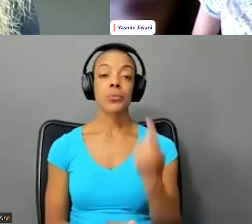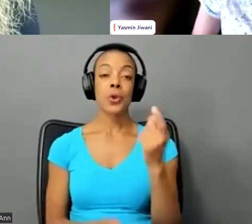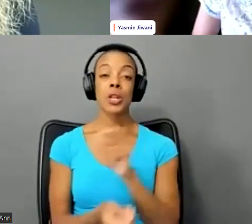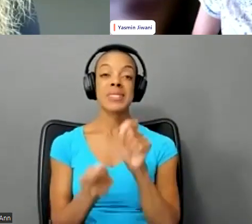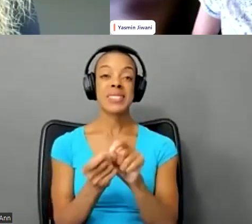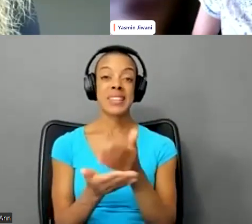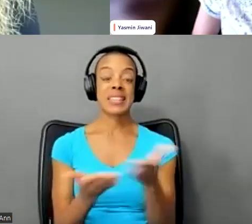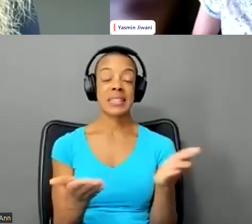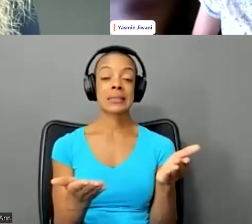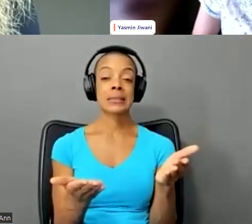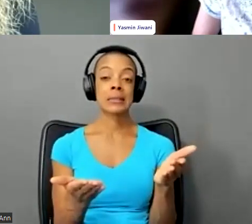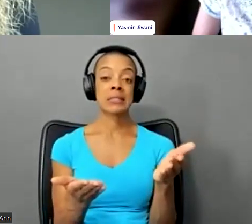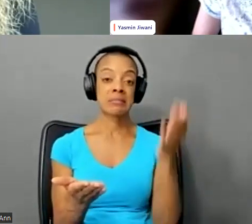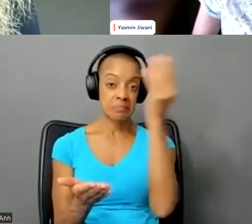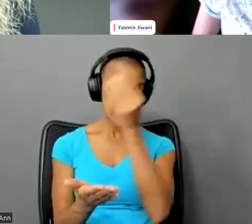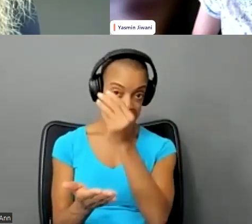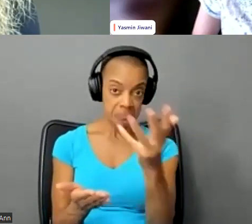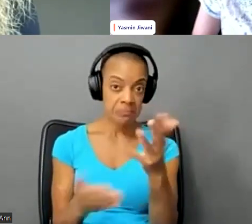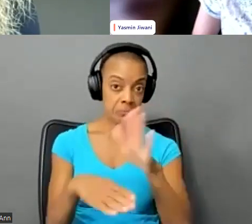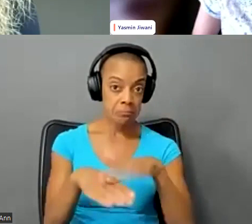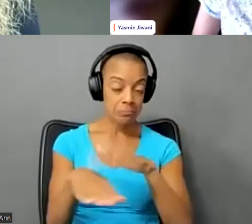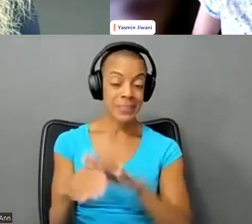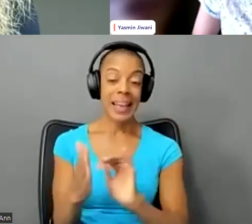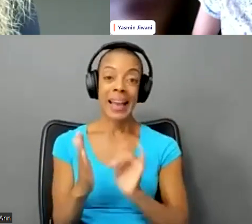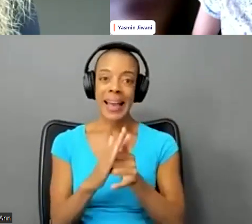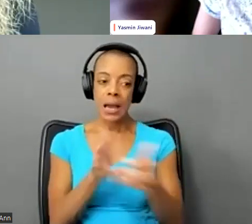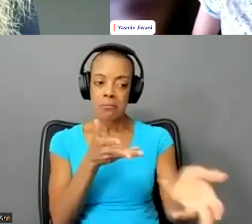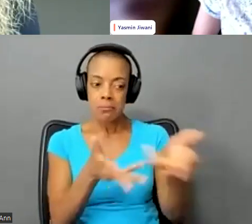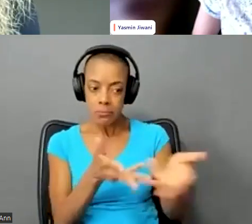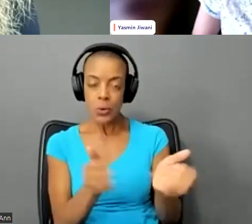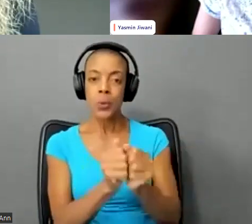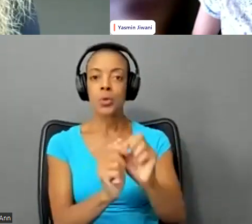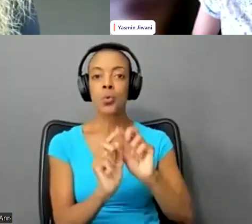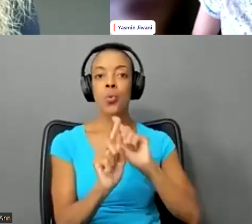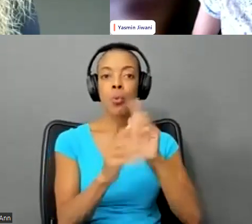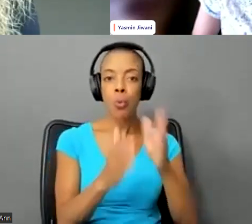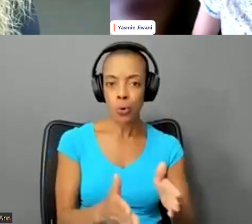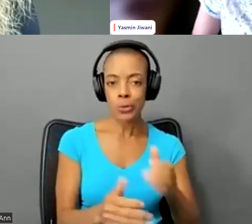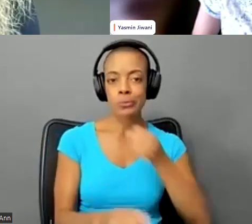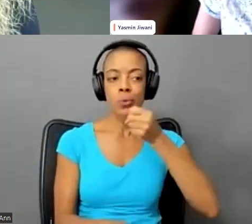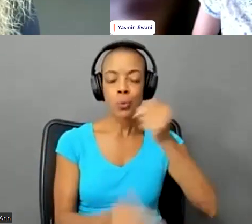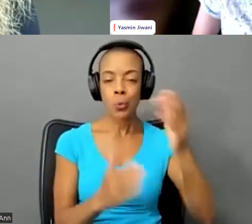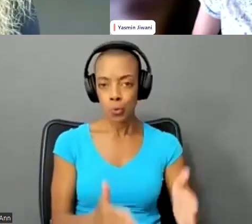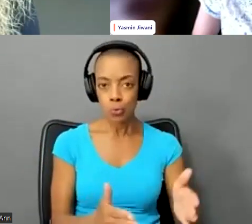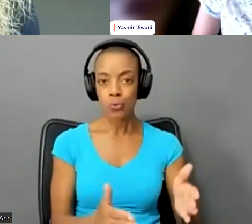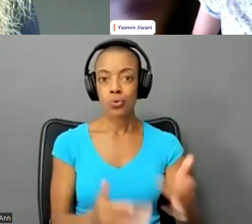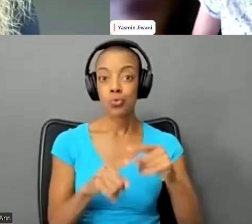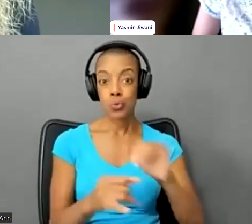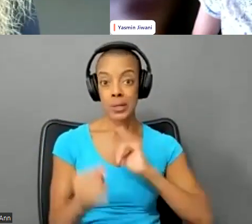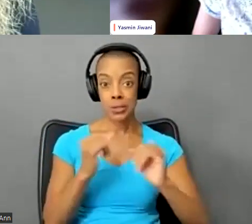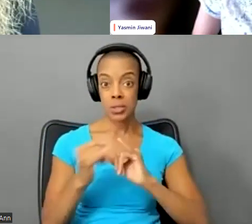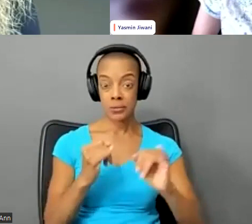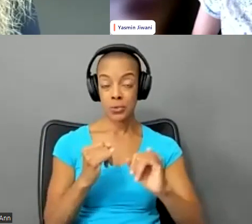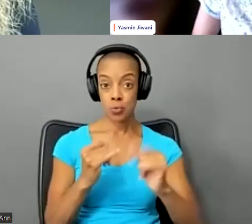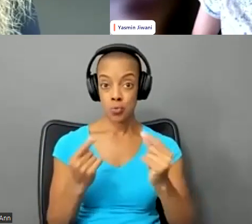say in terms of how you engage with reporters doing interviews on top of what I've already mentioned, that is to